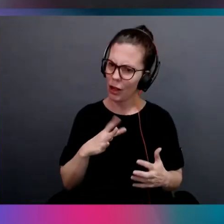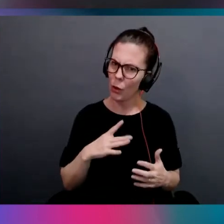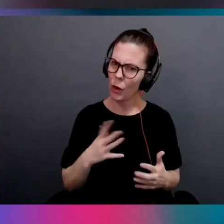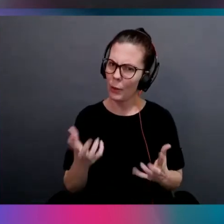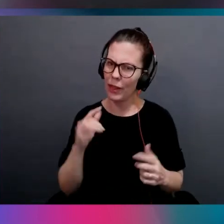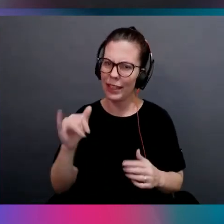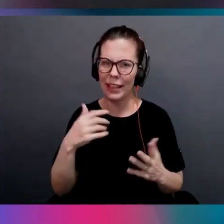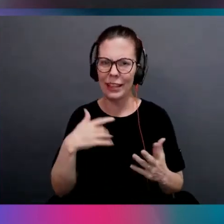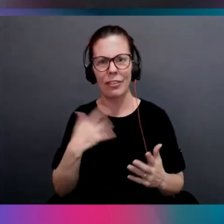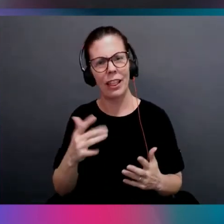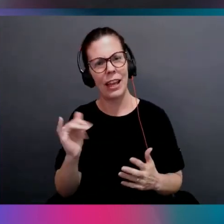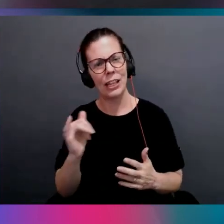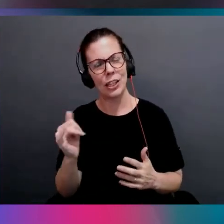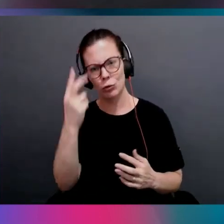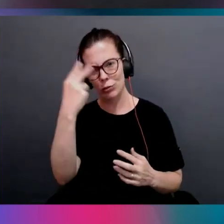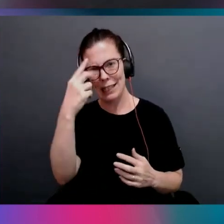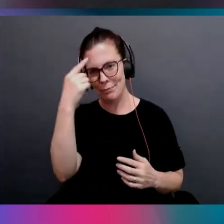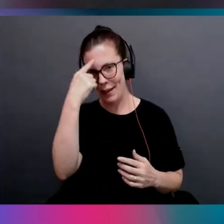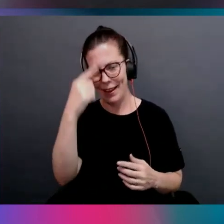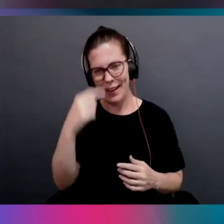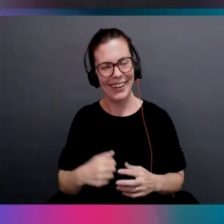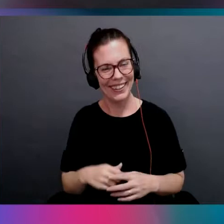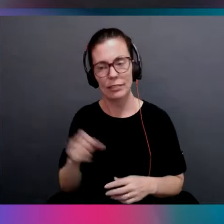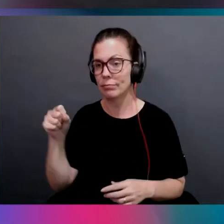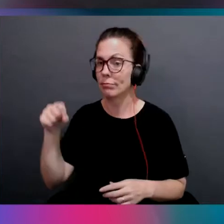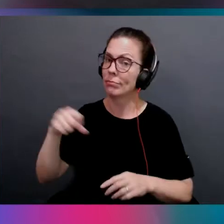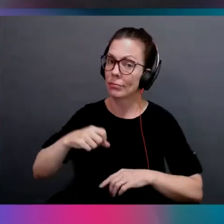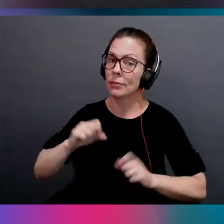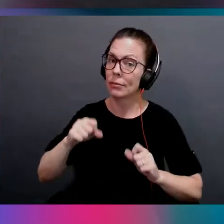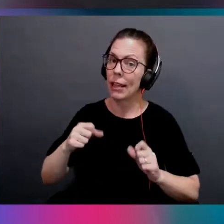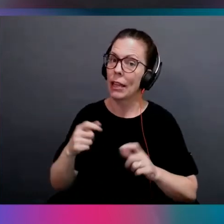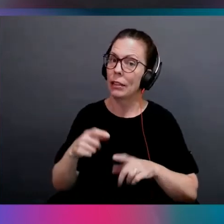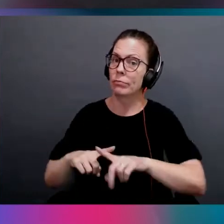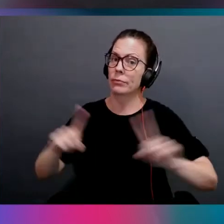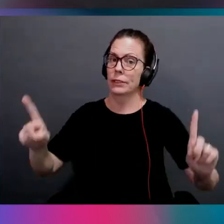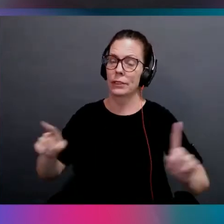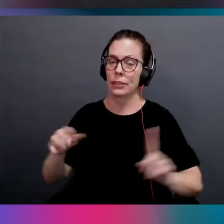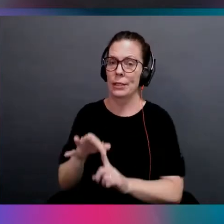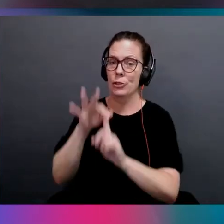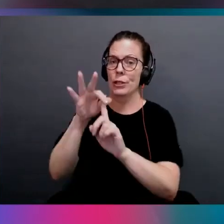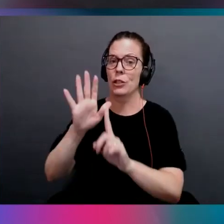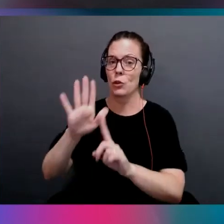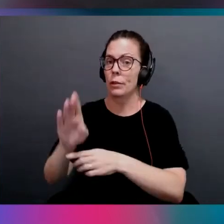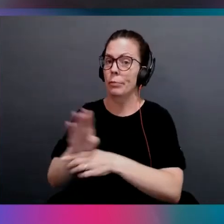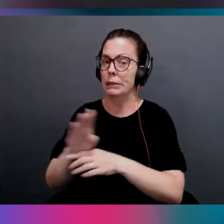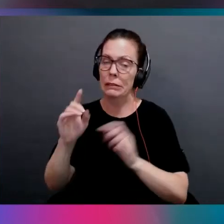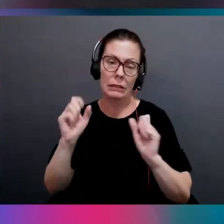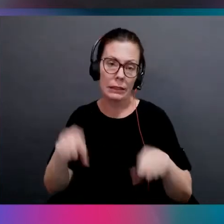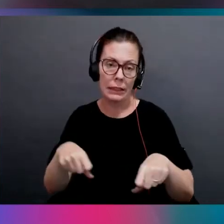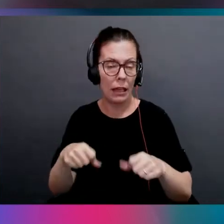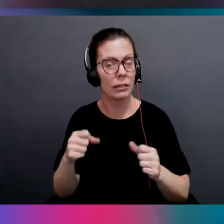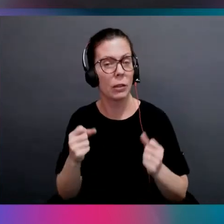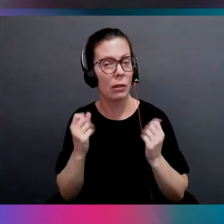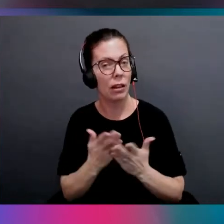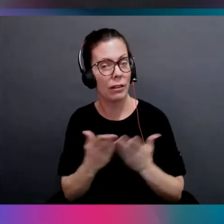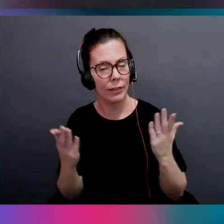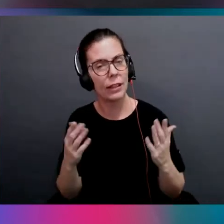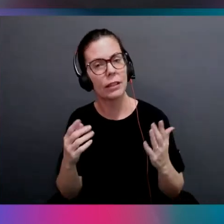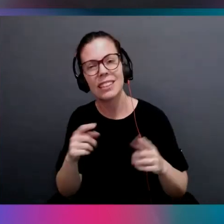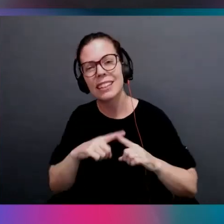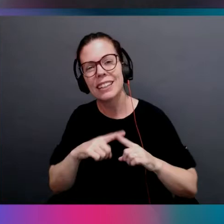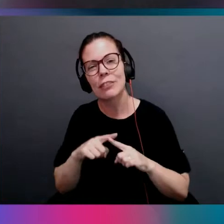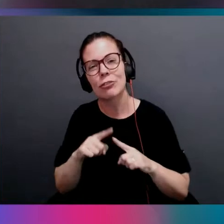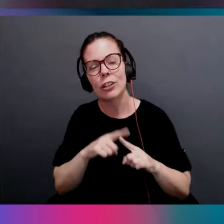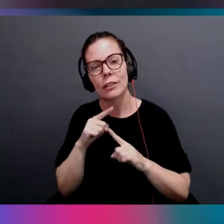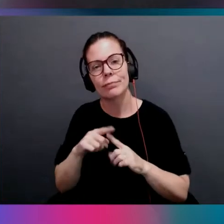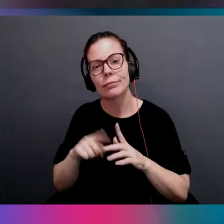Yeah, absolutely. It can definitely be a differentiator for your business, right? So, a lot of different things. And we have different